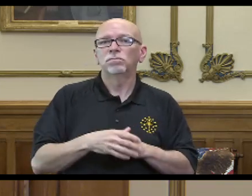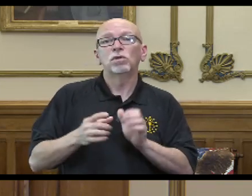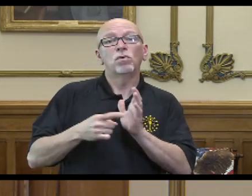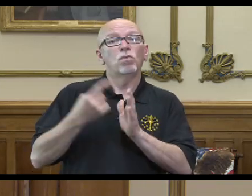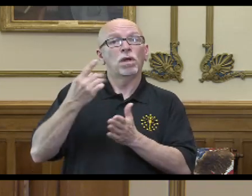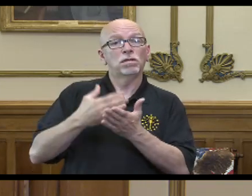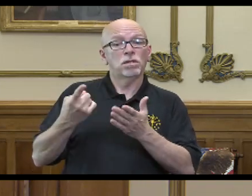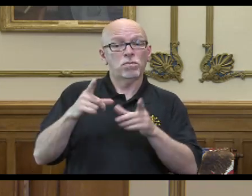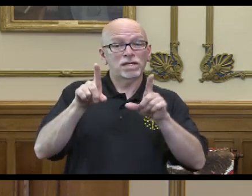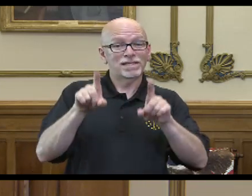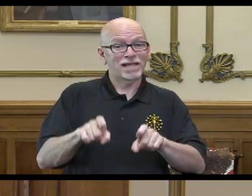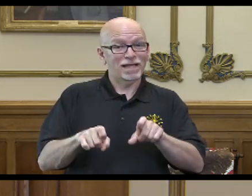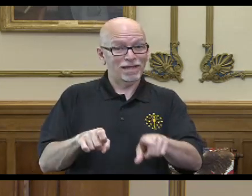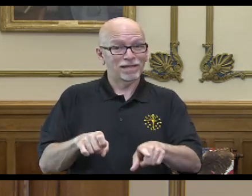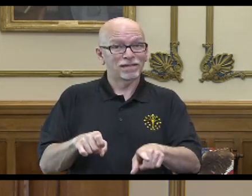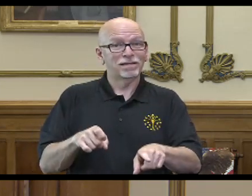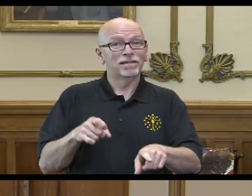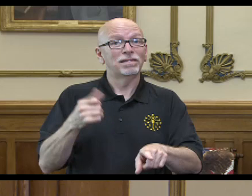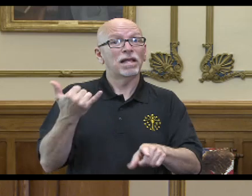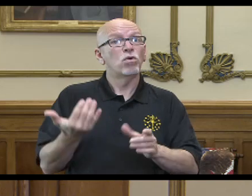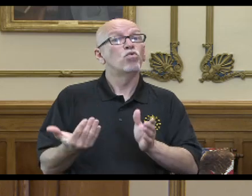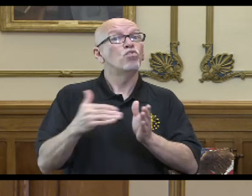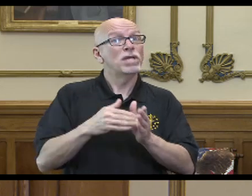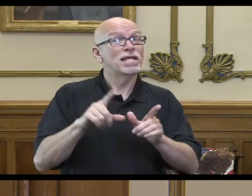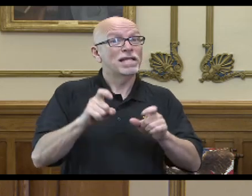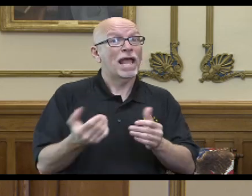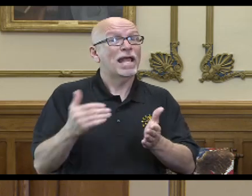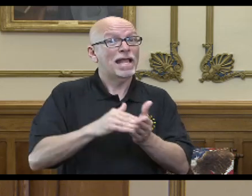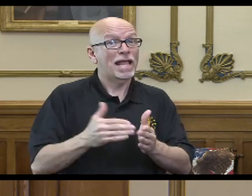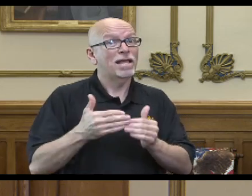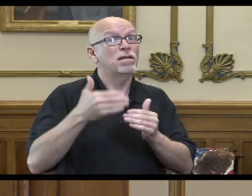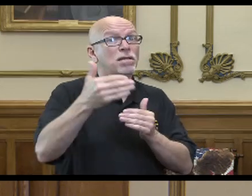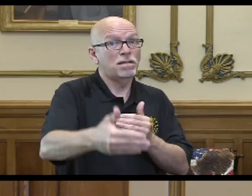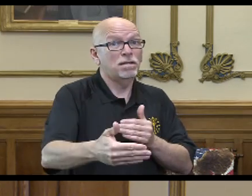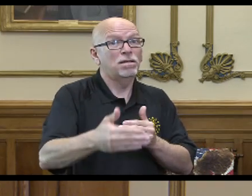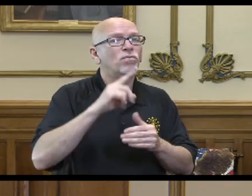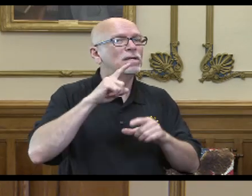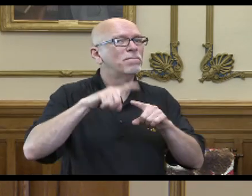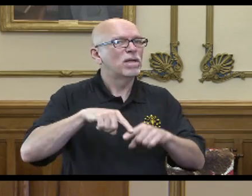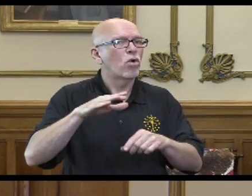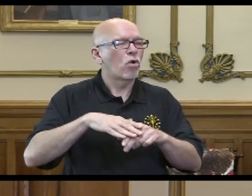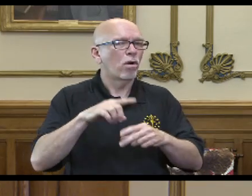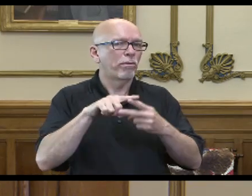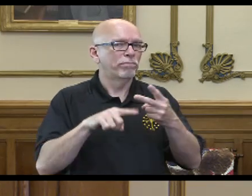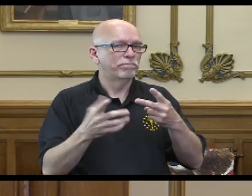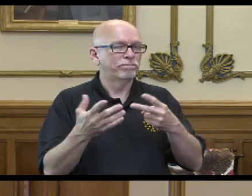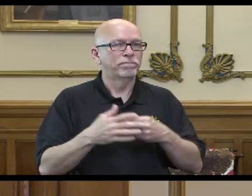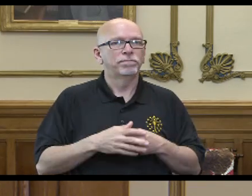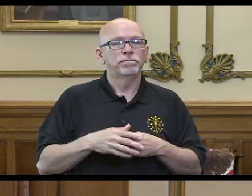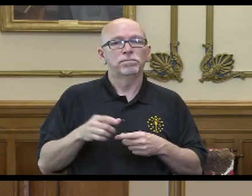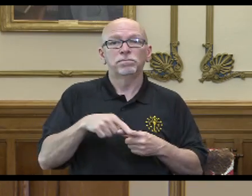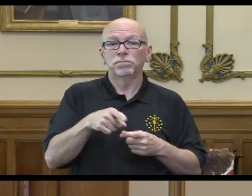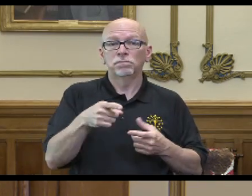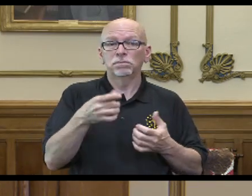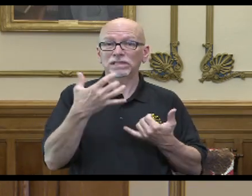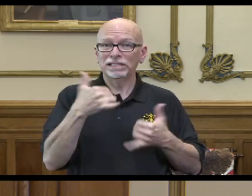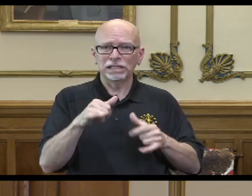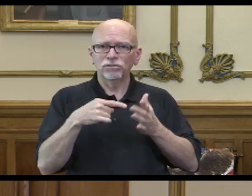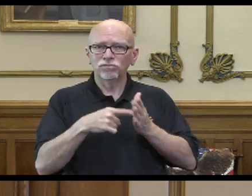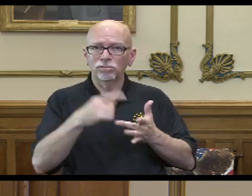has been tested, the decision whether to retest them can depend on a couple things. One is, do they have